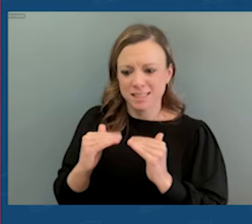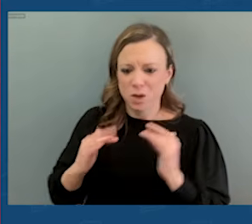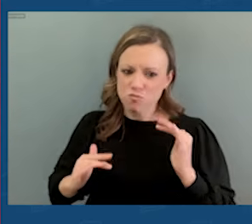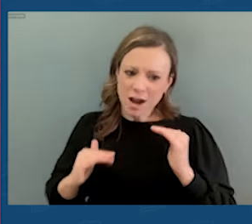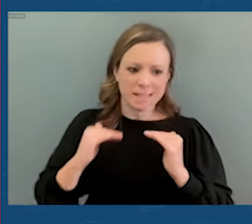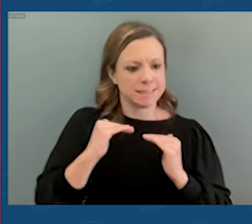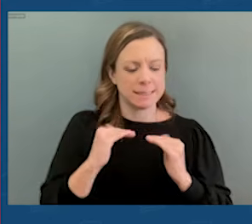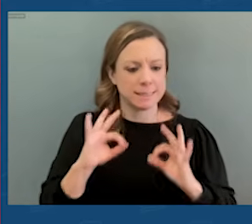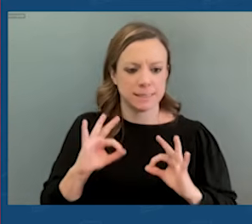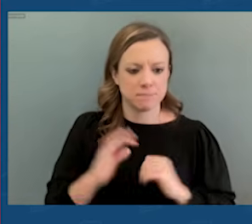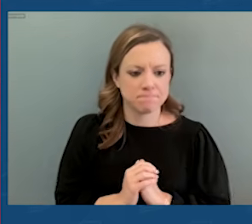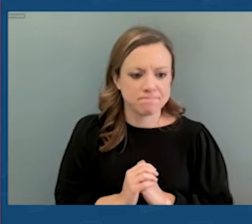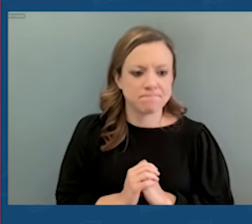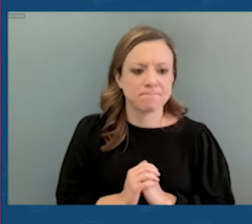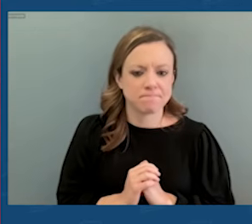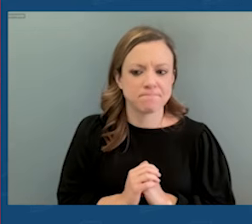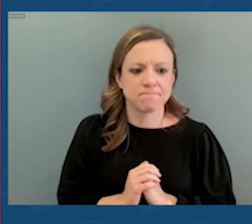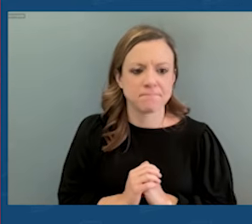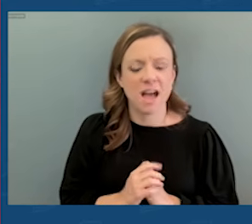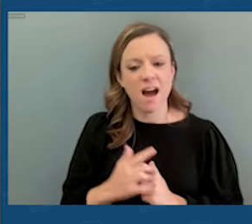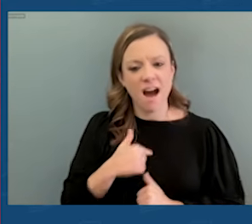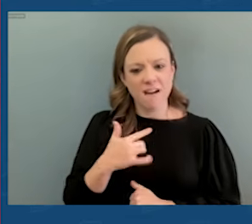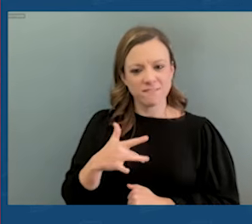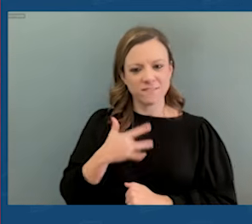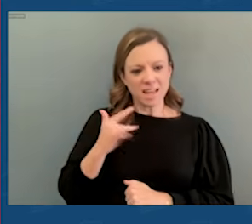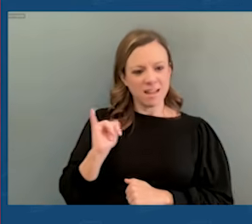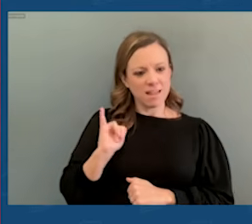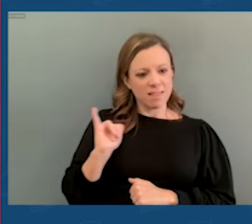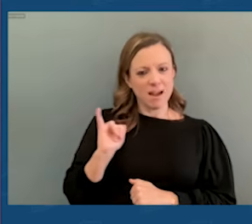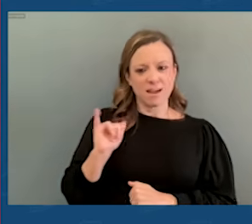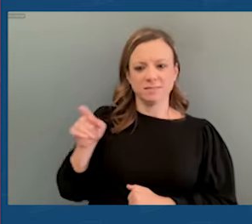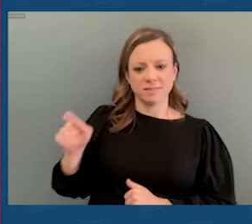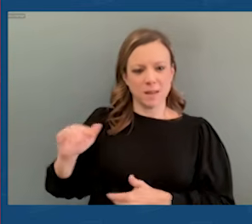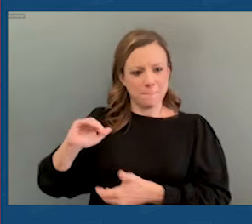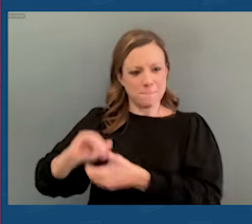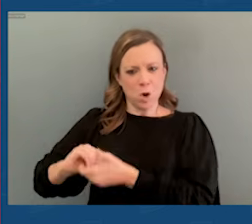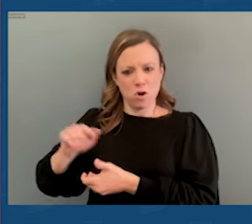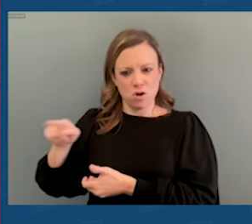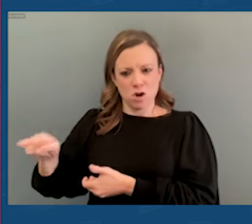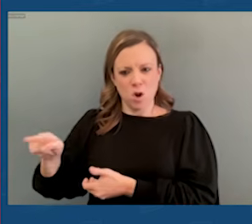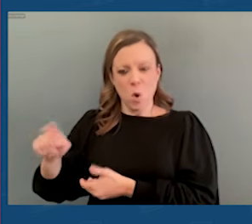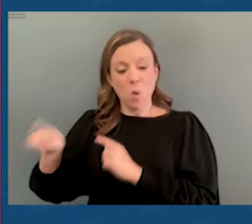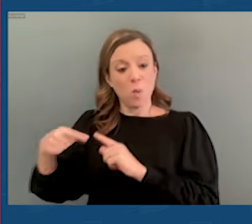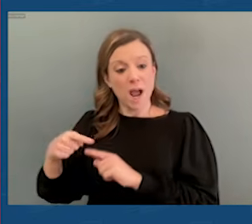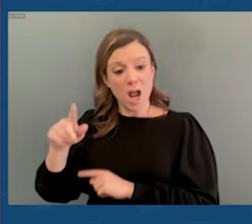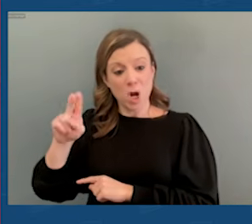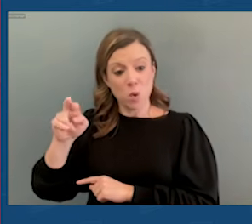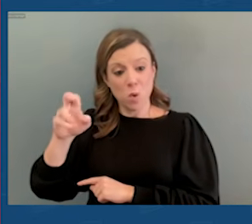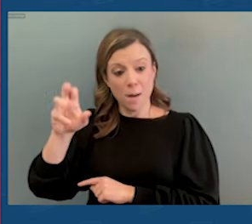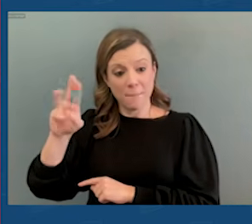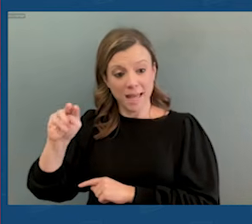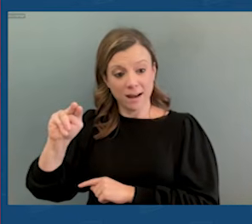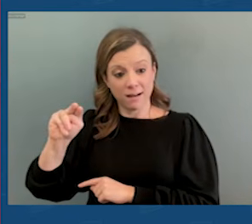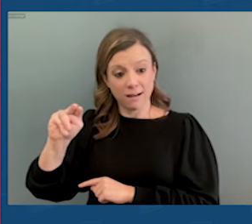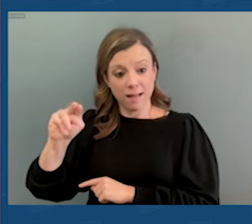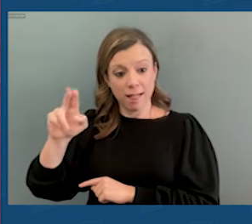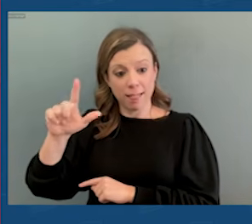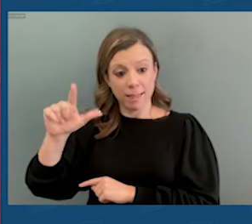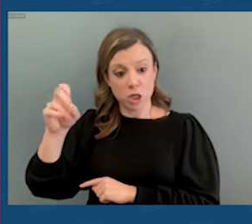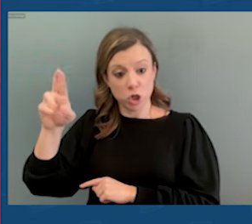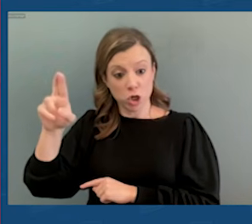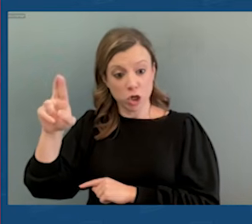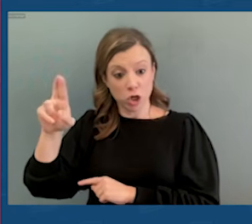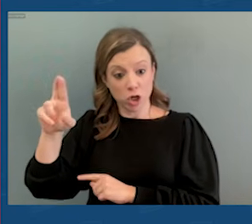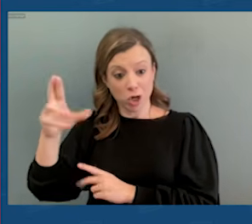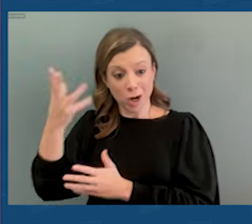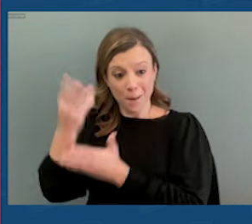much history today, I kind of feel like departing from my prepared text simply to say that when Norman Lear passed away a short time ago, people asked what his